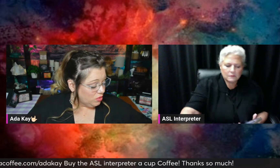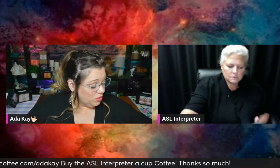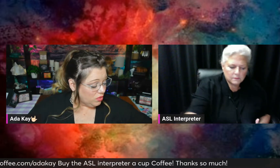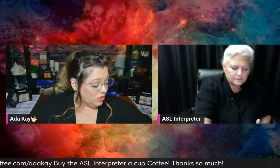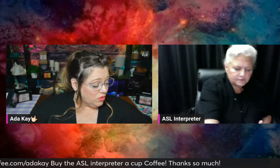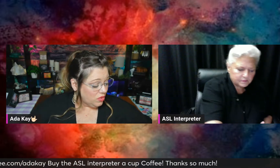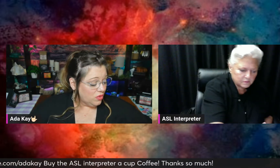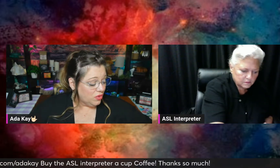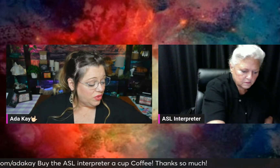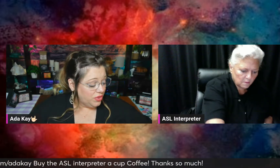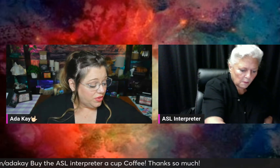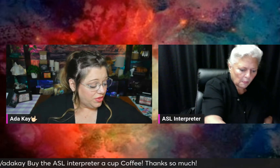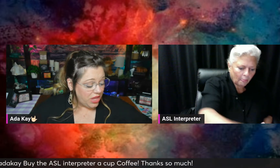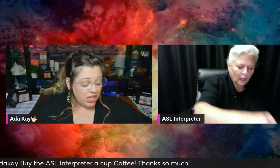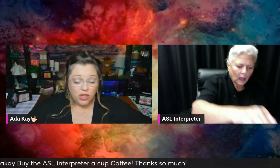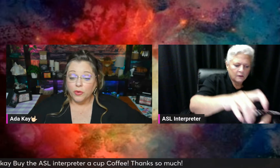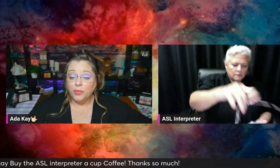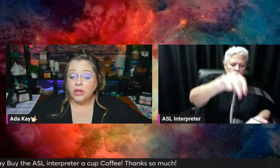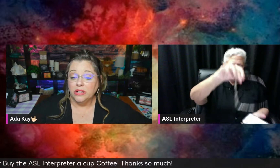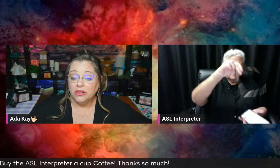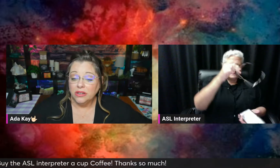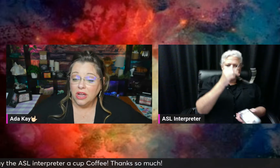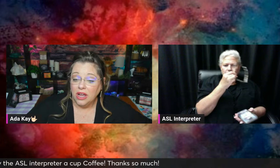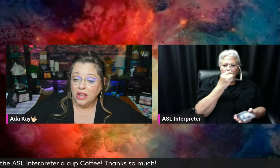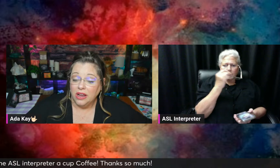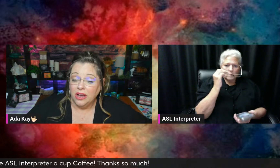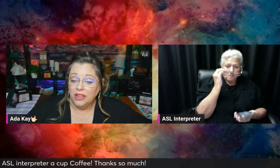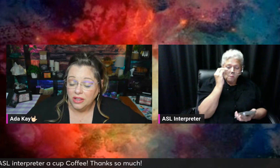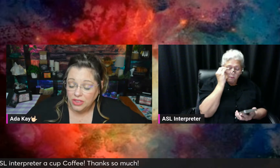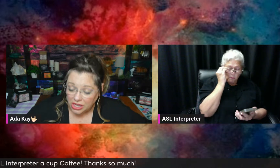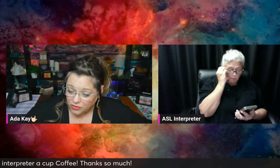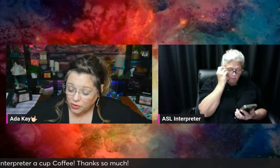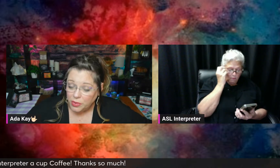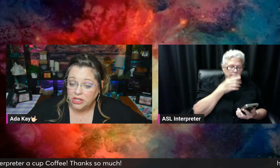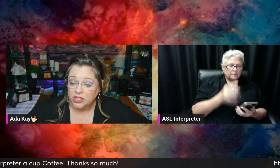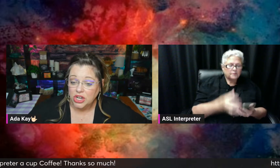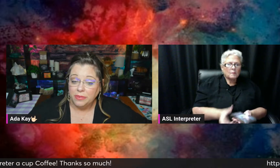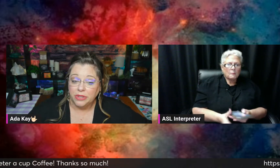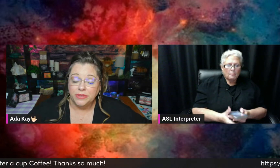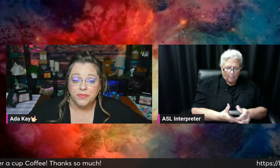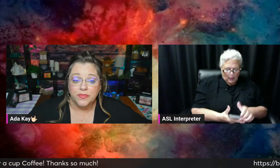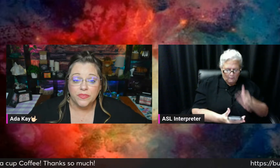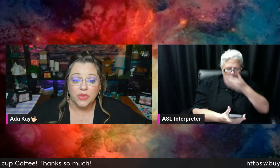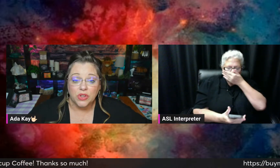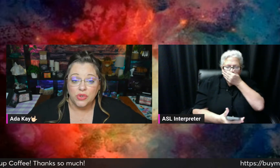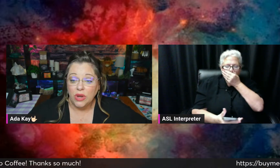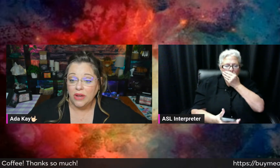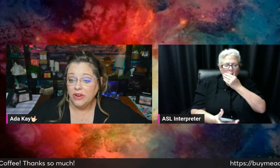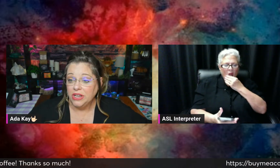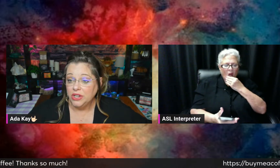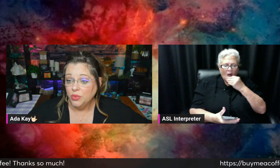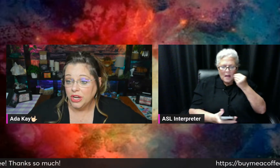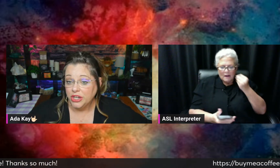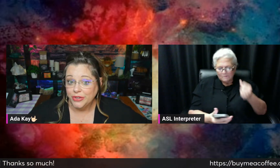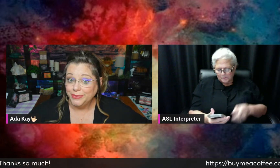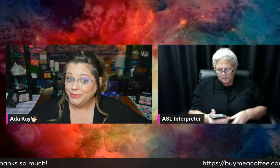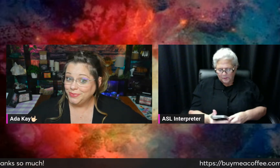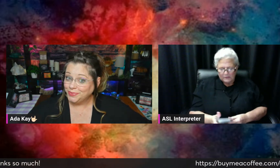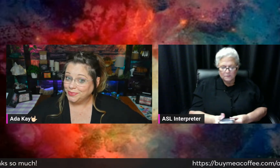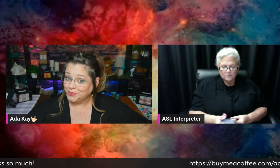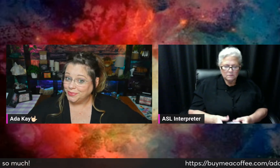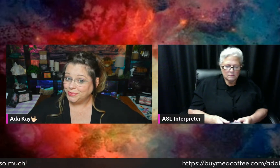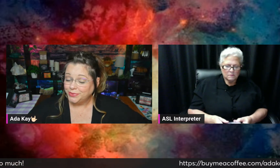vape still, but I shouldn't. But thank you for being a chaplain. You have an idea what I